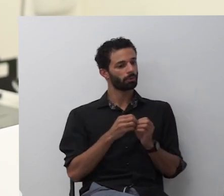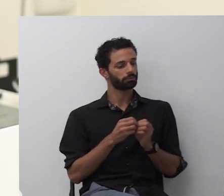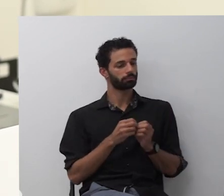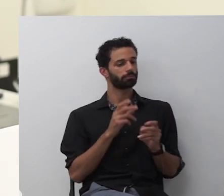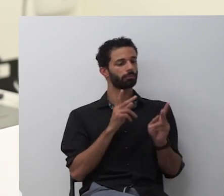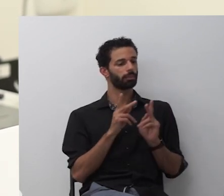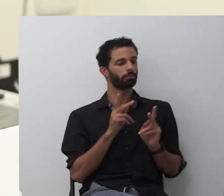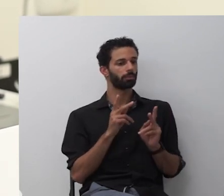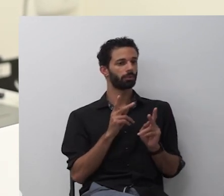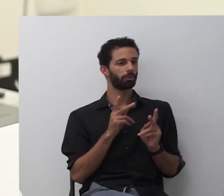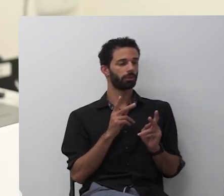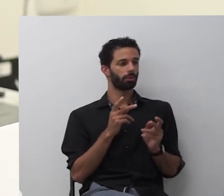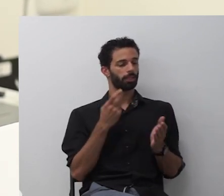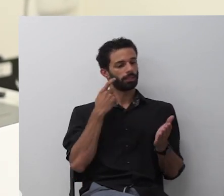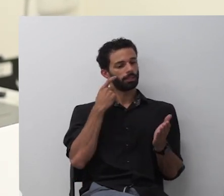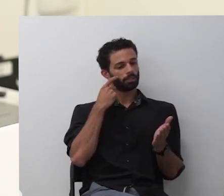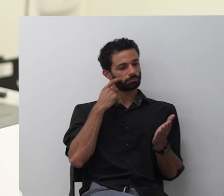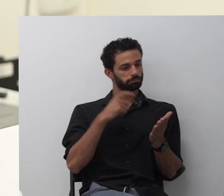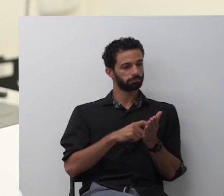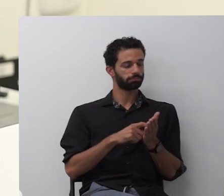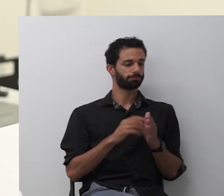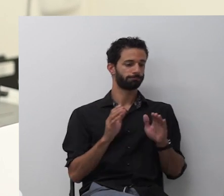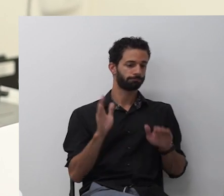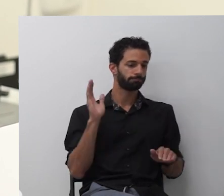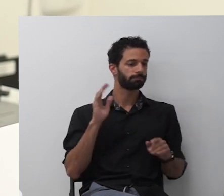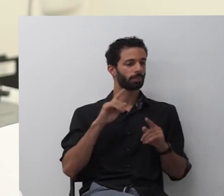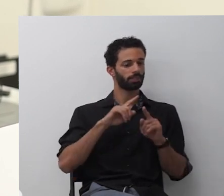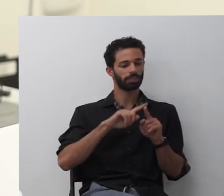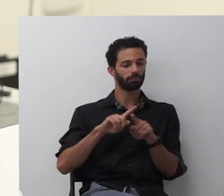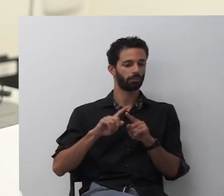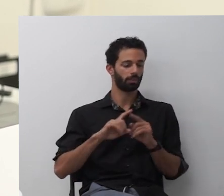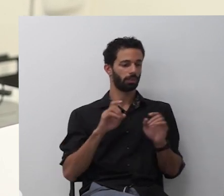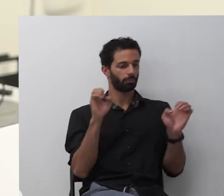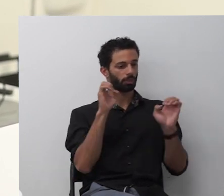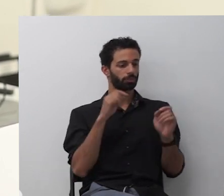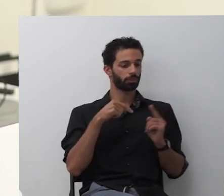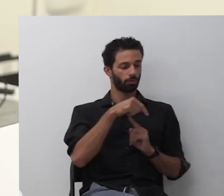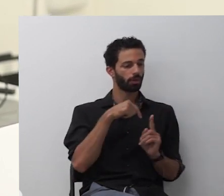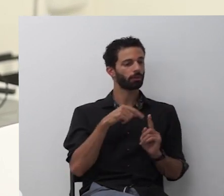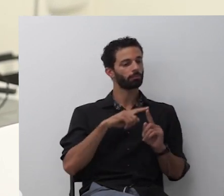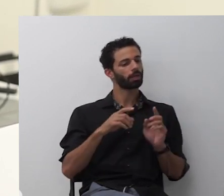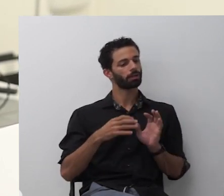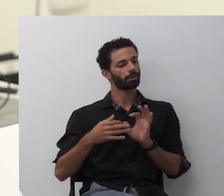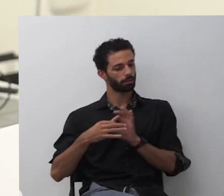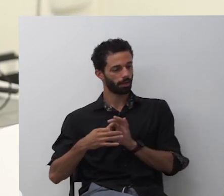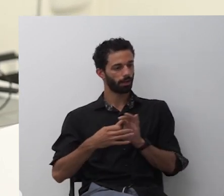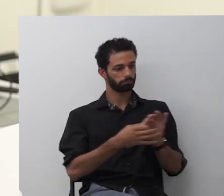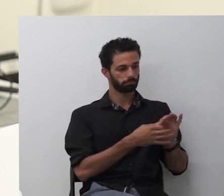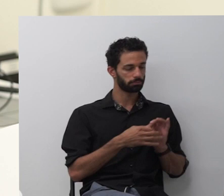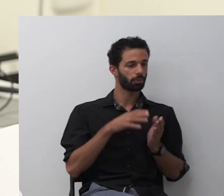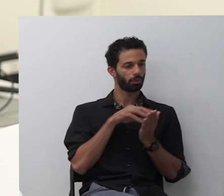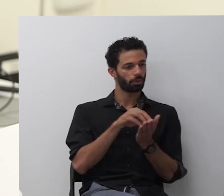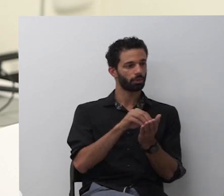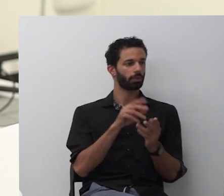people bear weary witness to the emergencies and crises swirling around them, they're connecting and they're learning. People are aligning